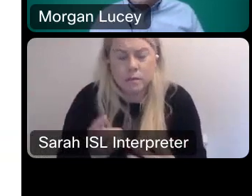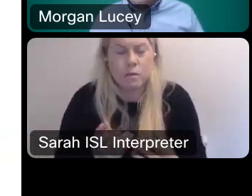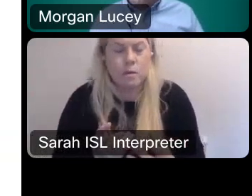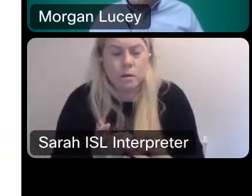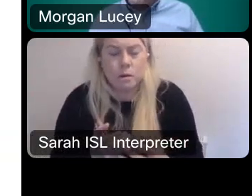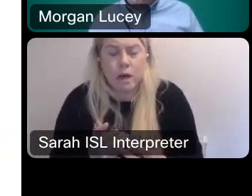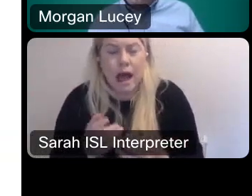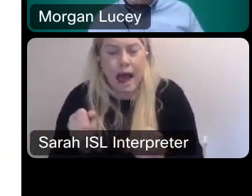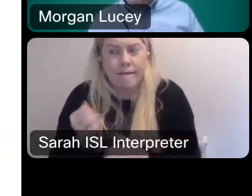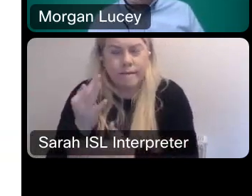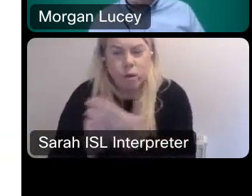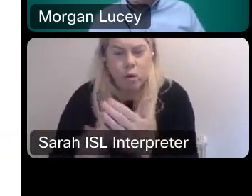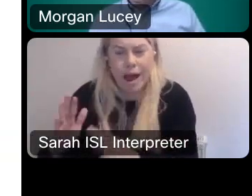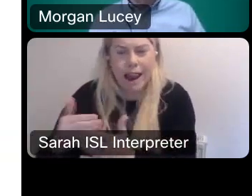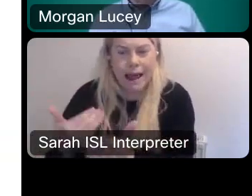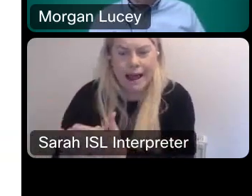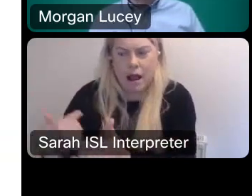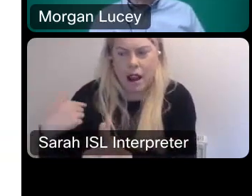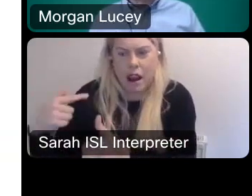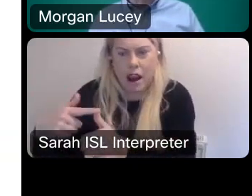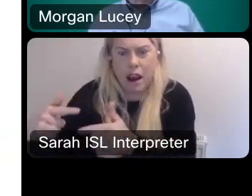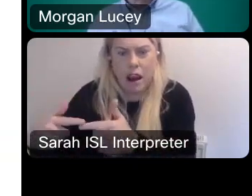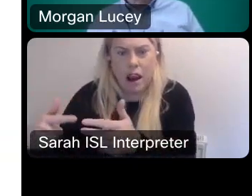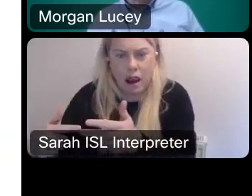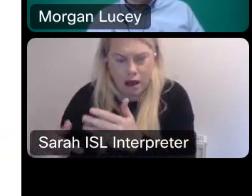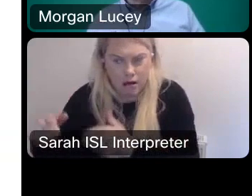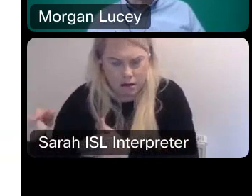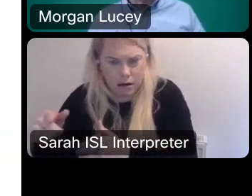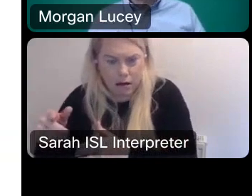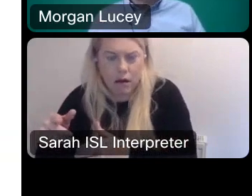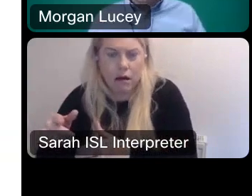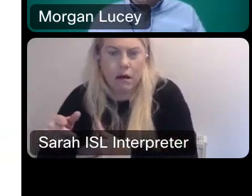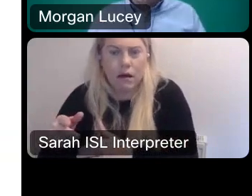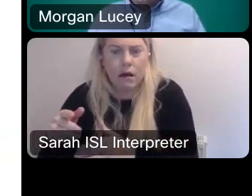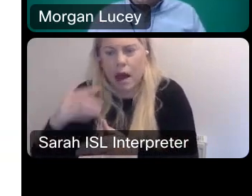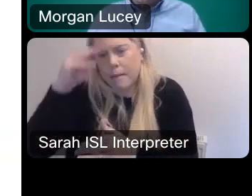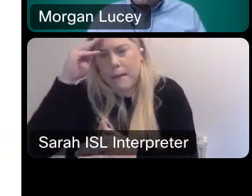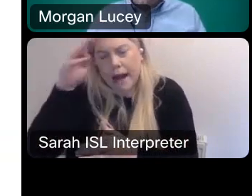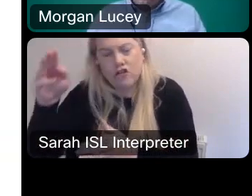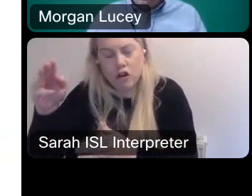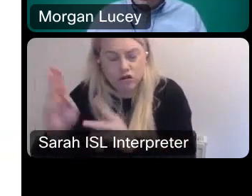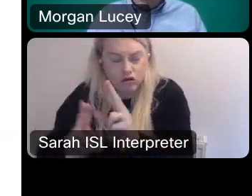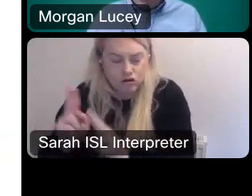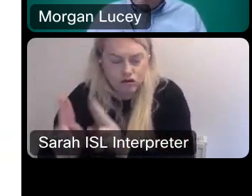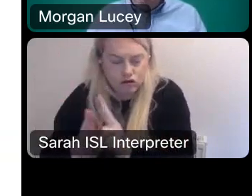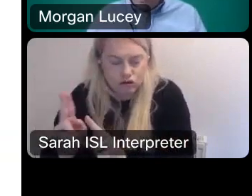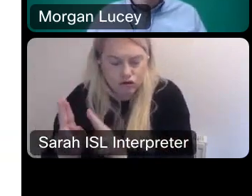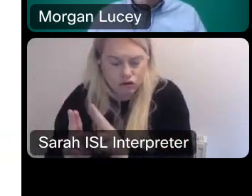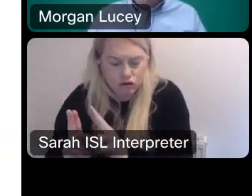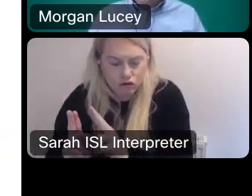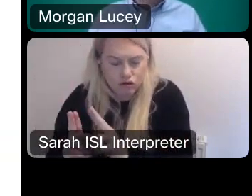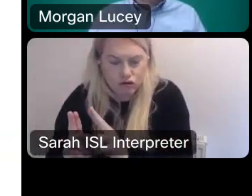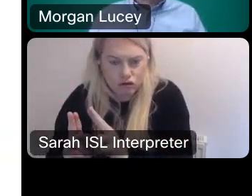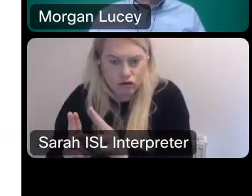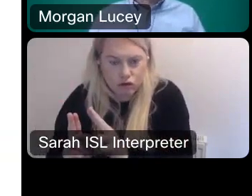we have. So where that has been expressed, a manager should always be referring to